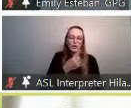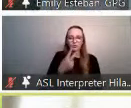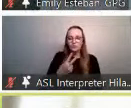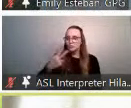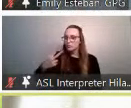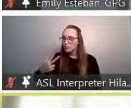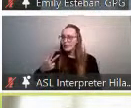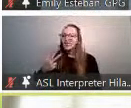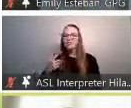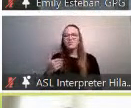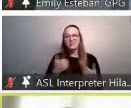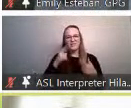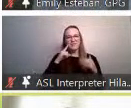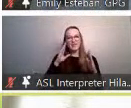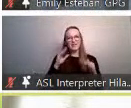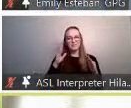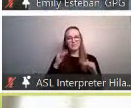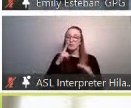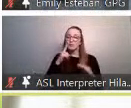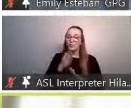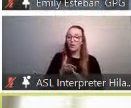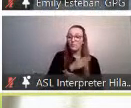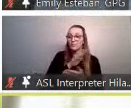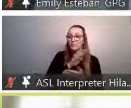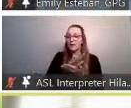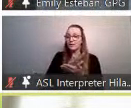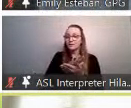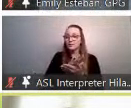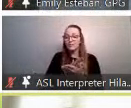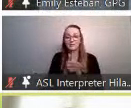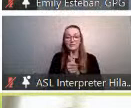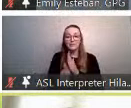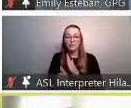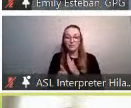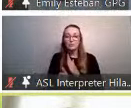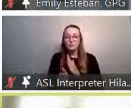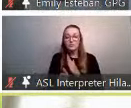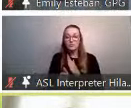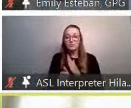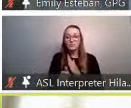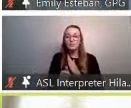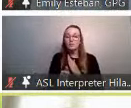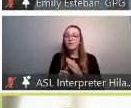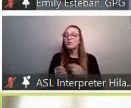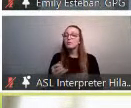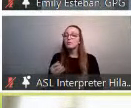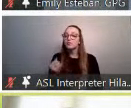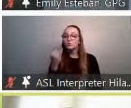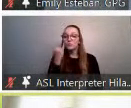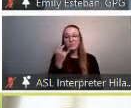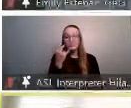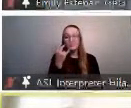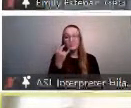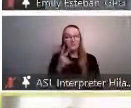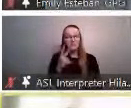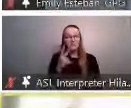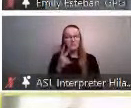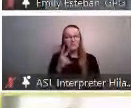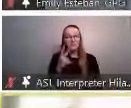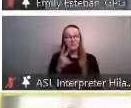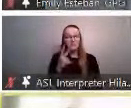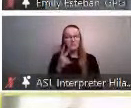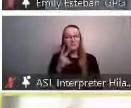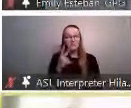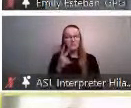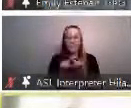pre-academic skills for their children. And so when they see play-based curriculum, we have